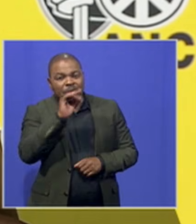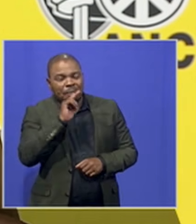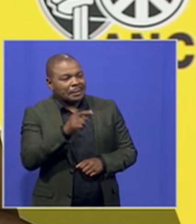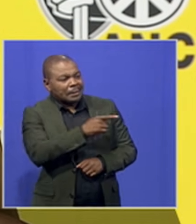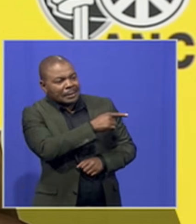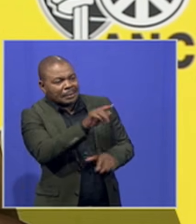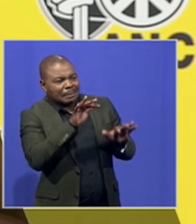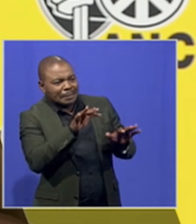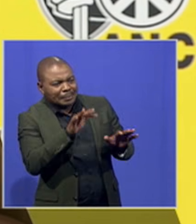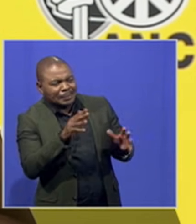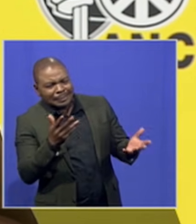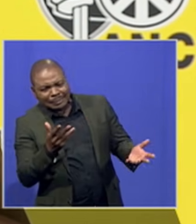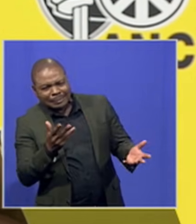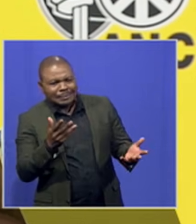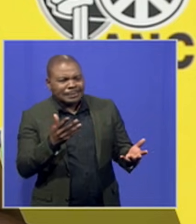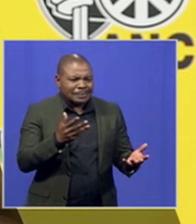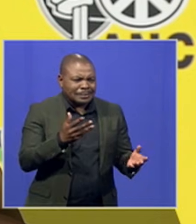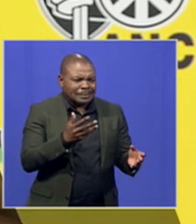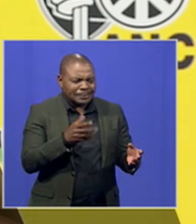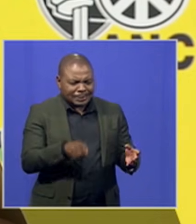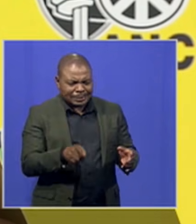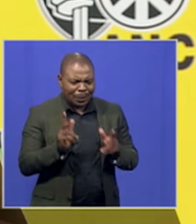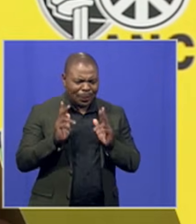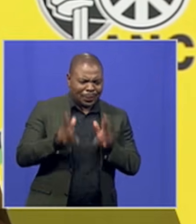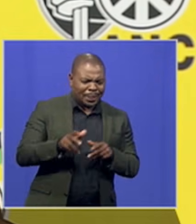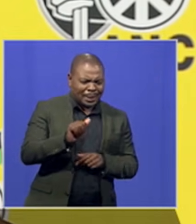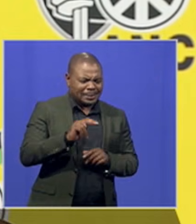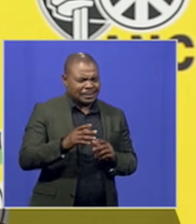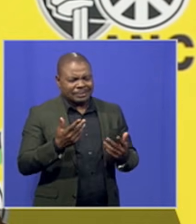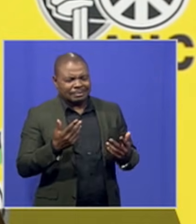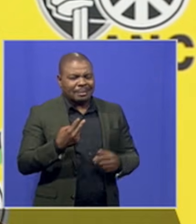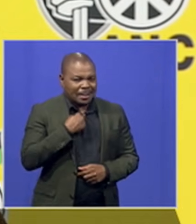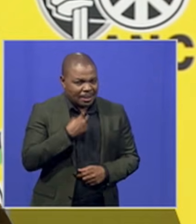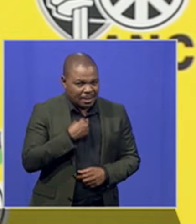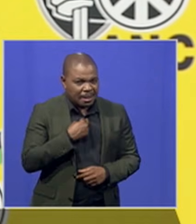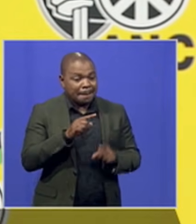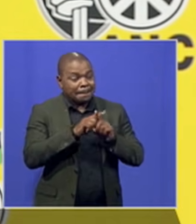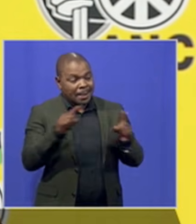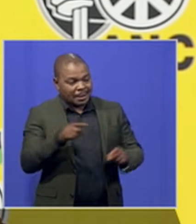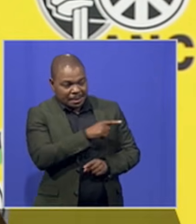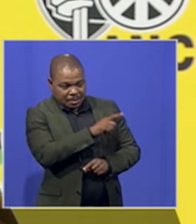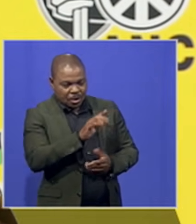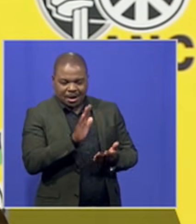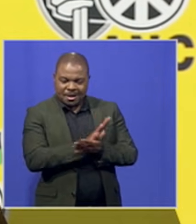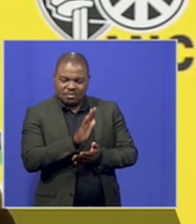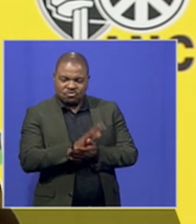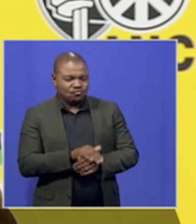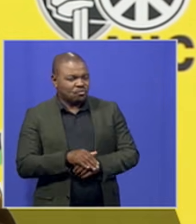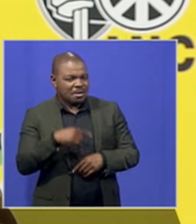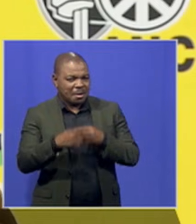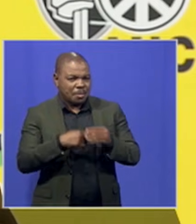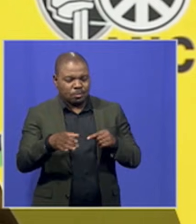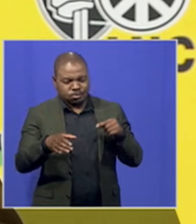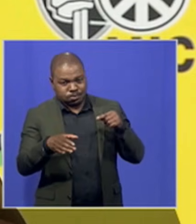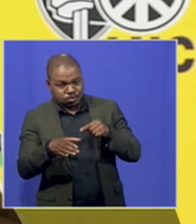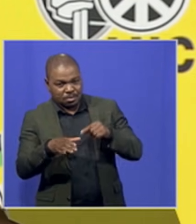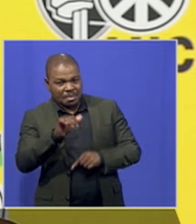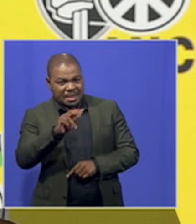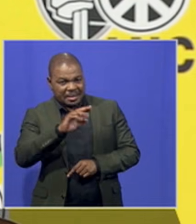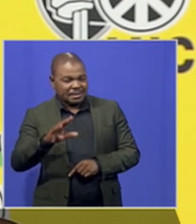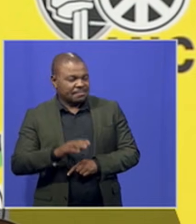sena hore ba ka arohana le yona ho hang empa ha ba thabela mokgwa o ba ileng